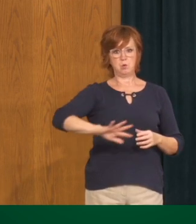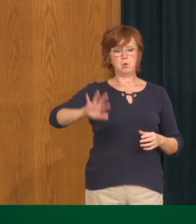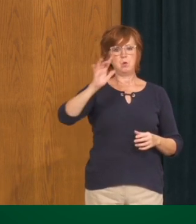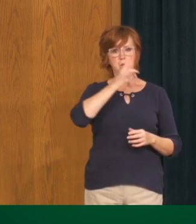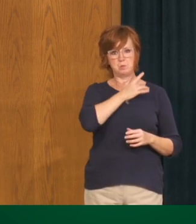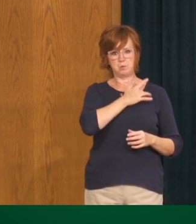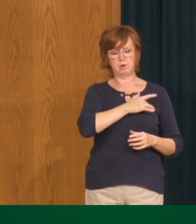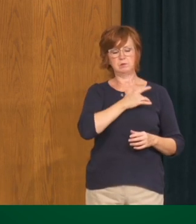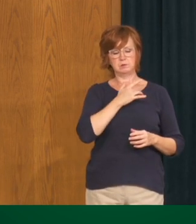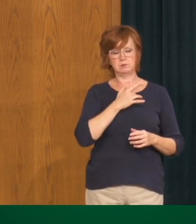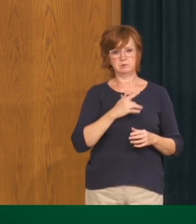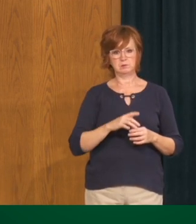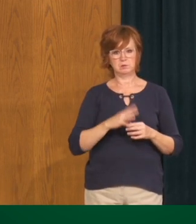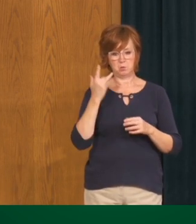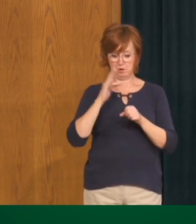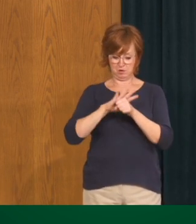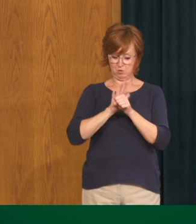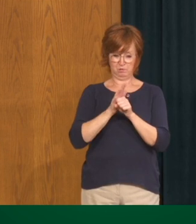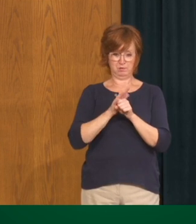know a boundary.